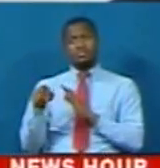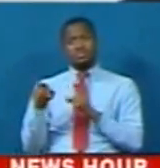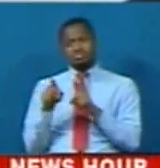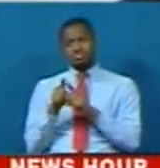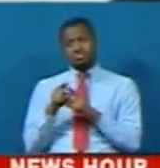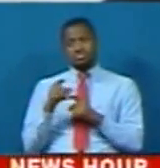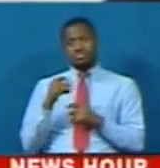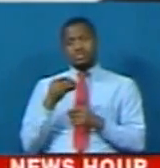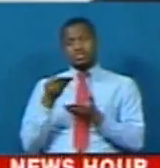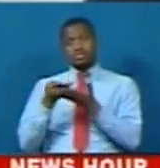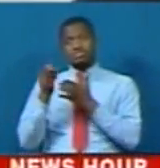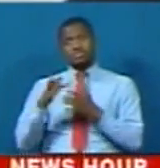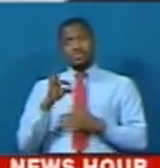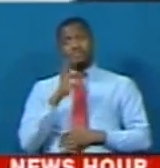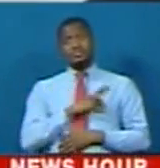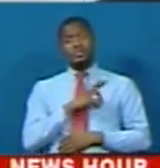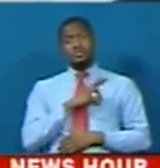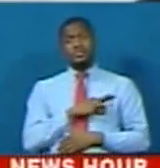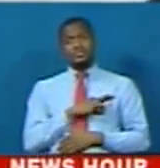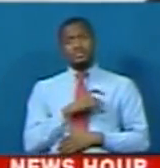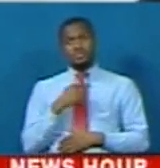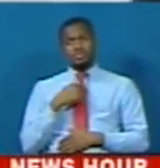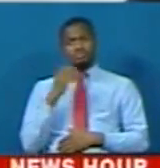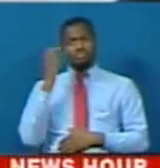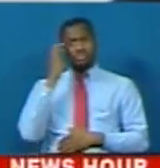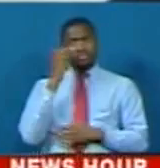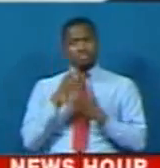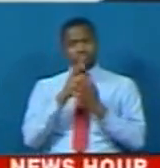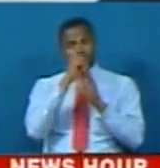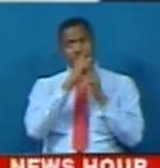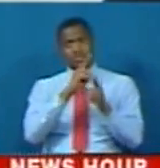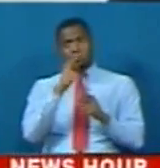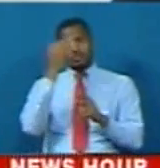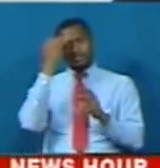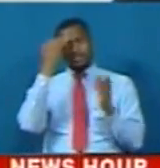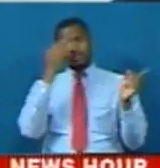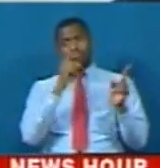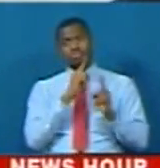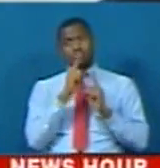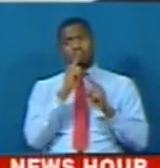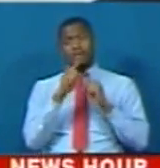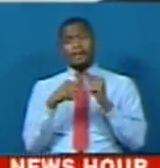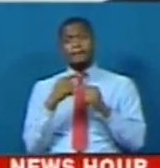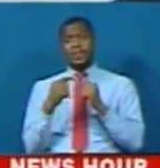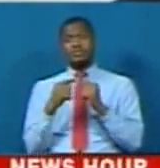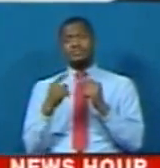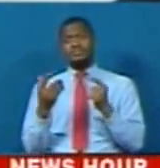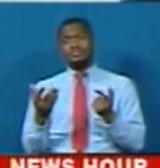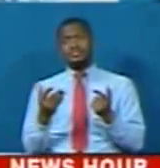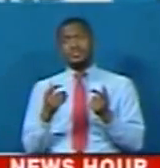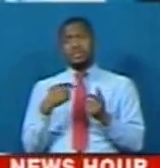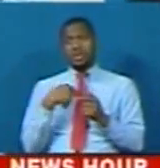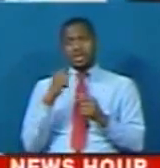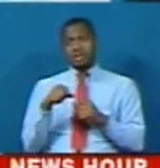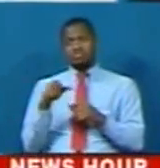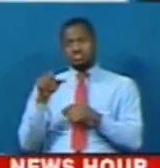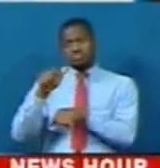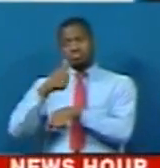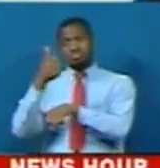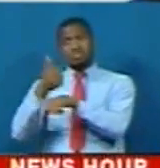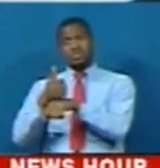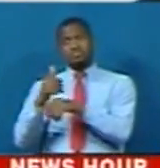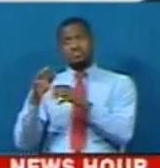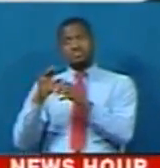and customer to benefit. We heard the Honorable Minister speaking about whether Ashok